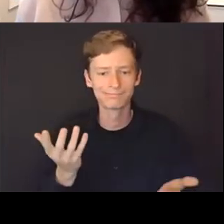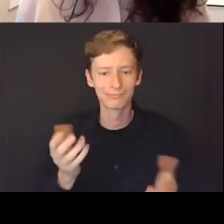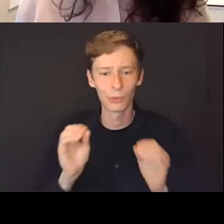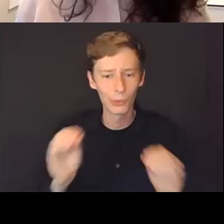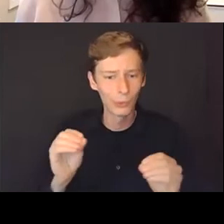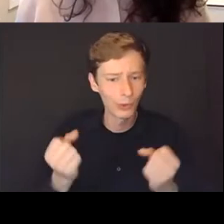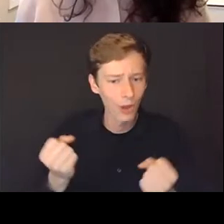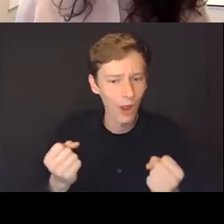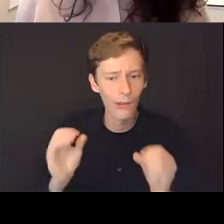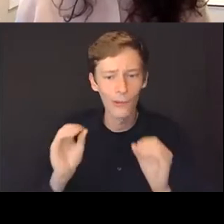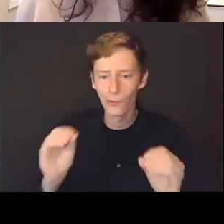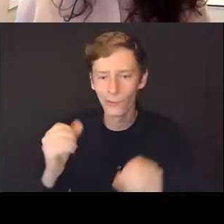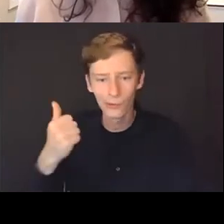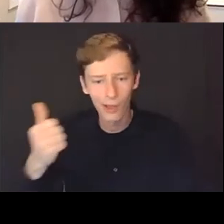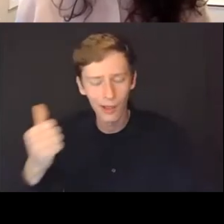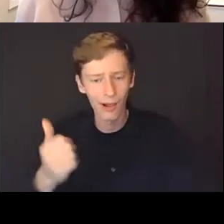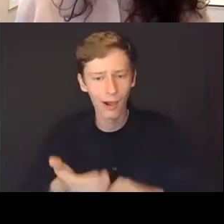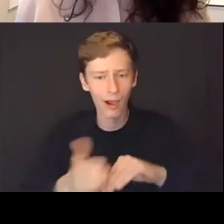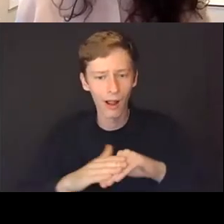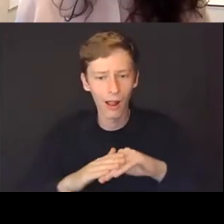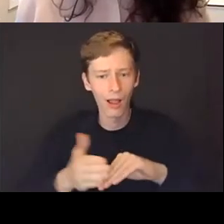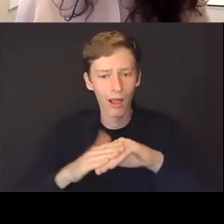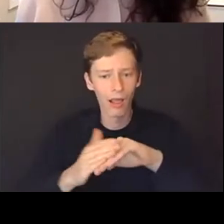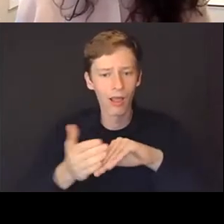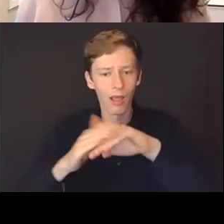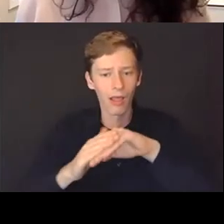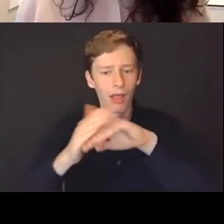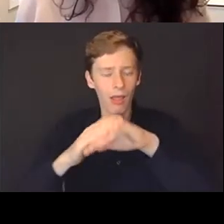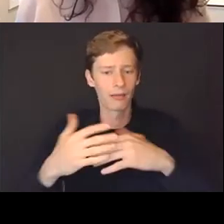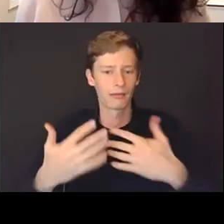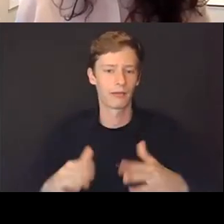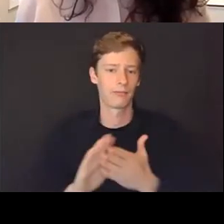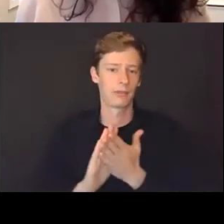transportation, all of those compounded upon each other are just going to further